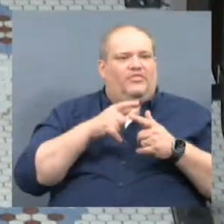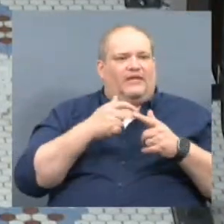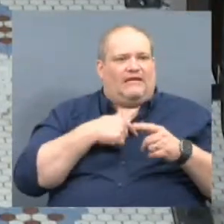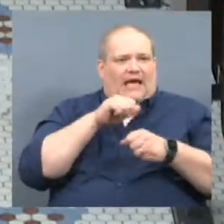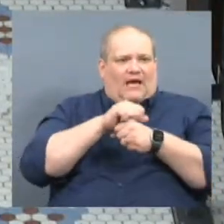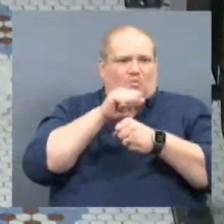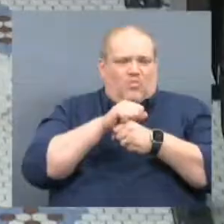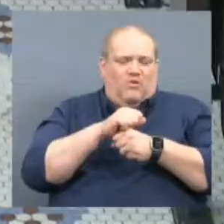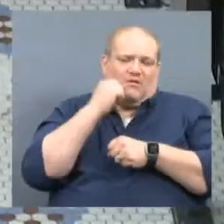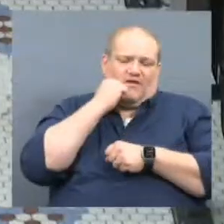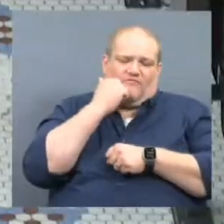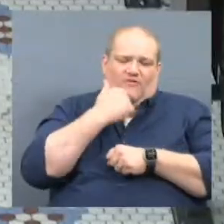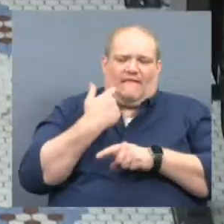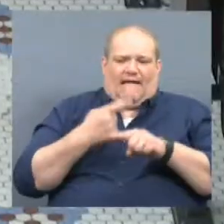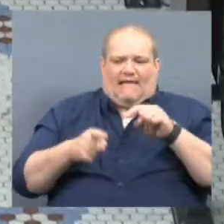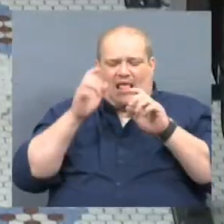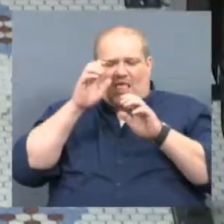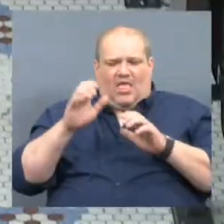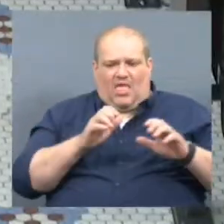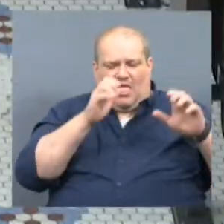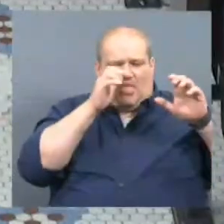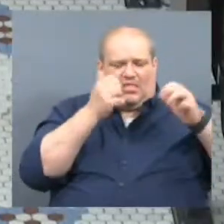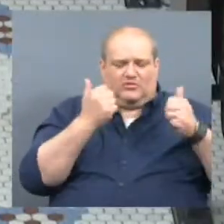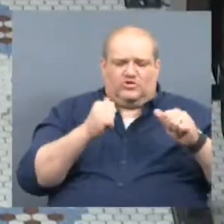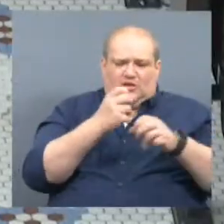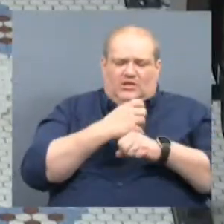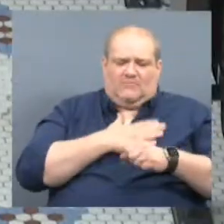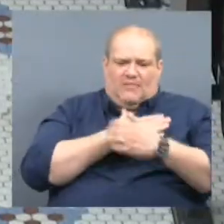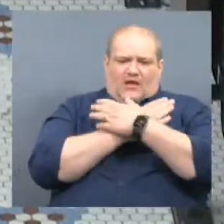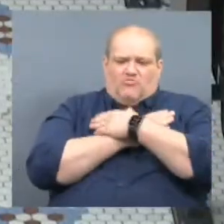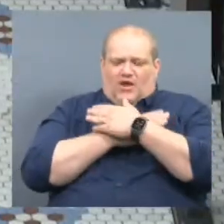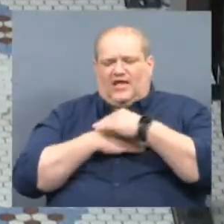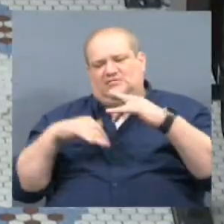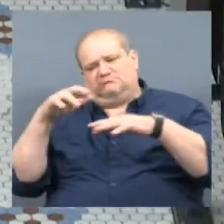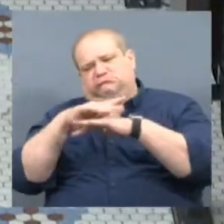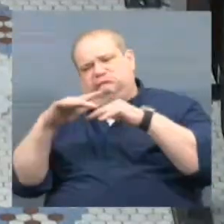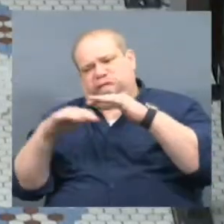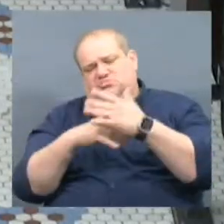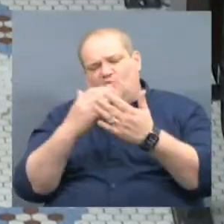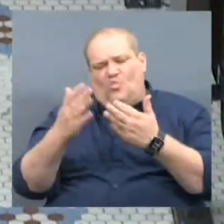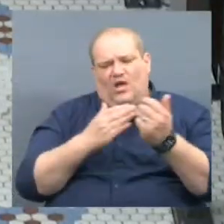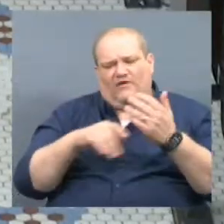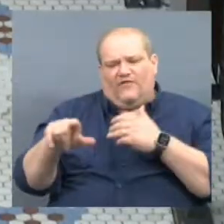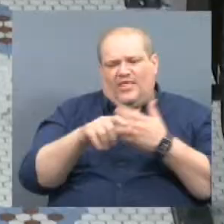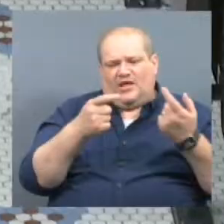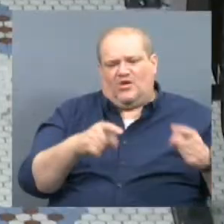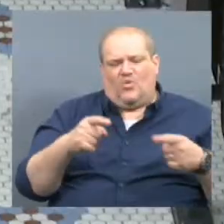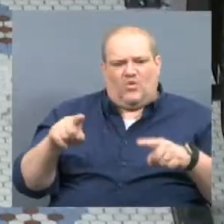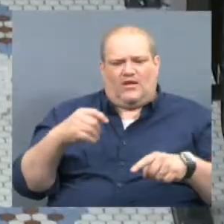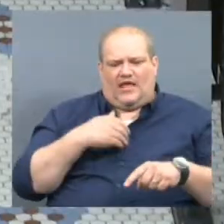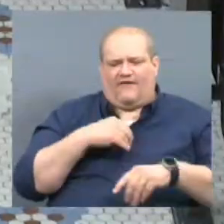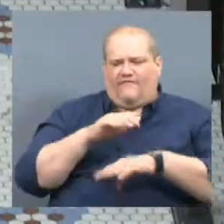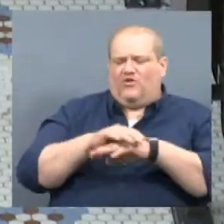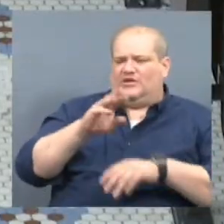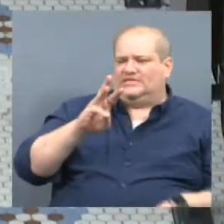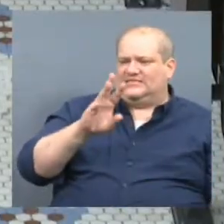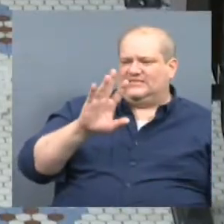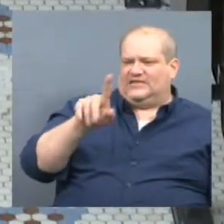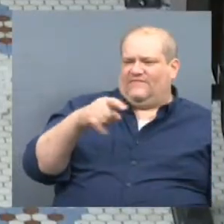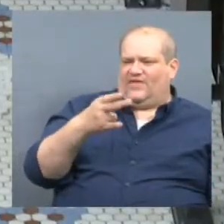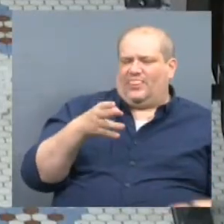work every day. I can't stay up all night, on the weekend trying to get my rest, and they over there having what they got going on. They put one on 65th Street.